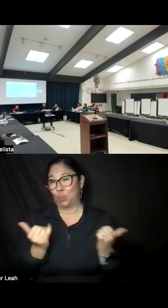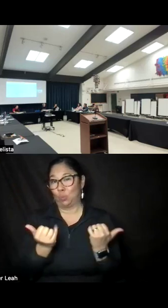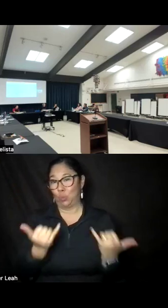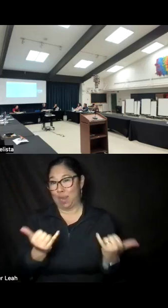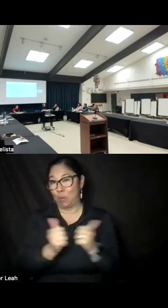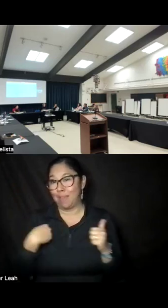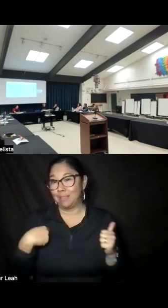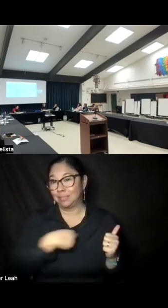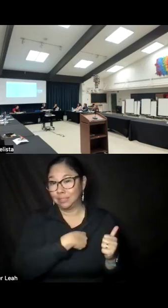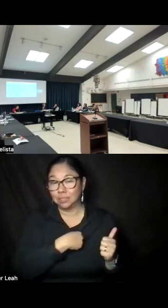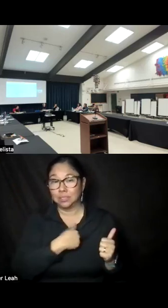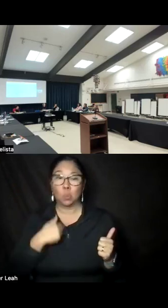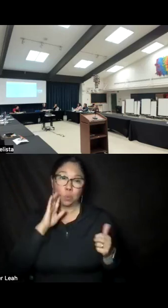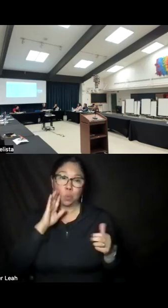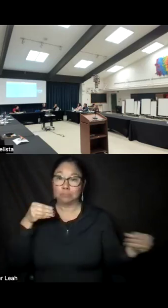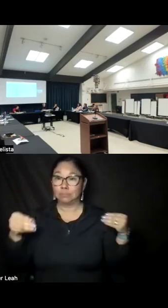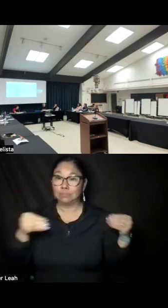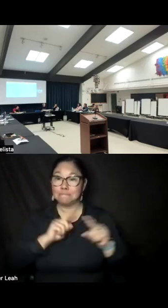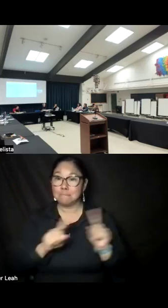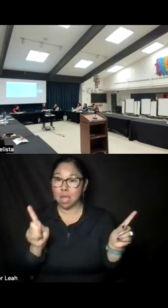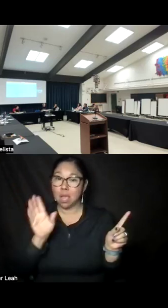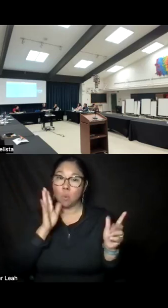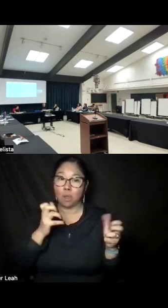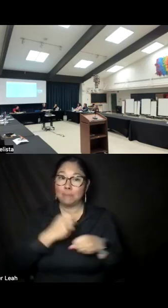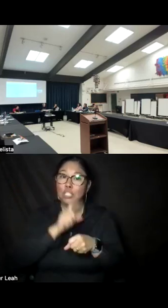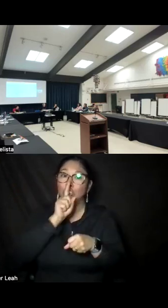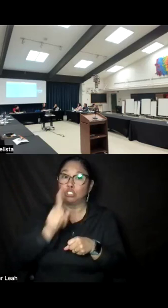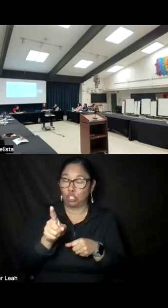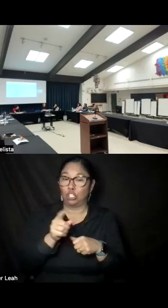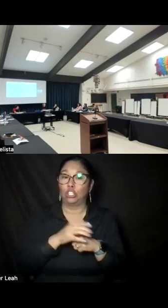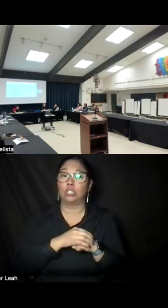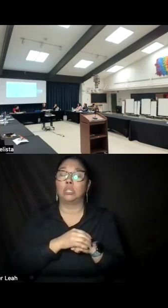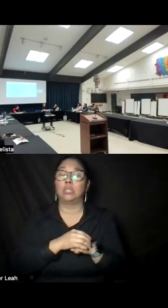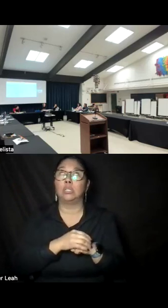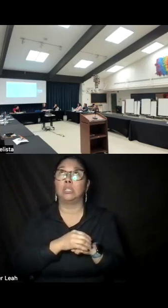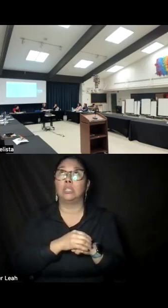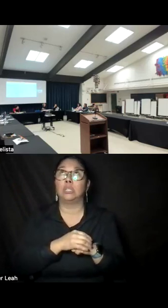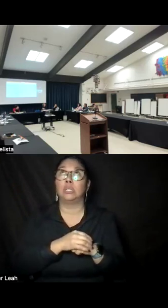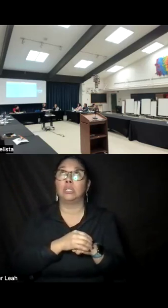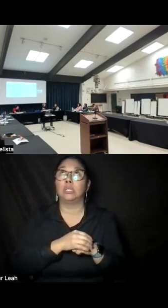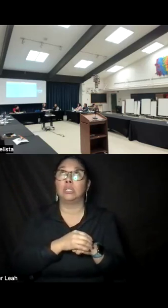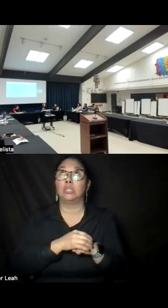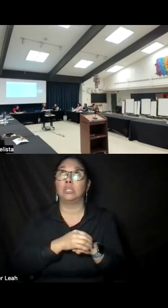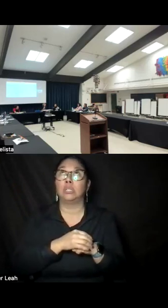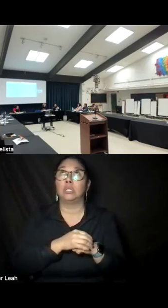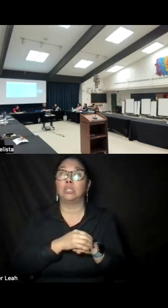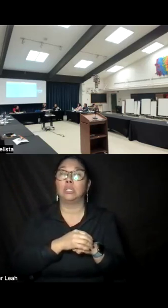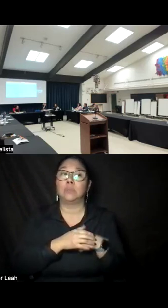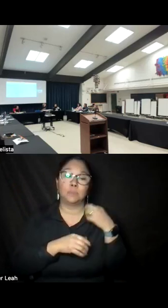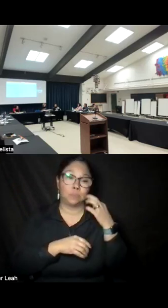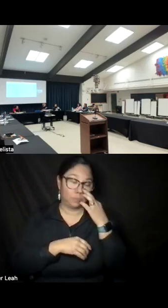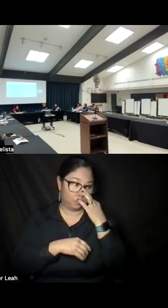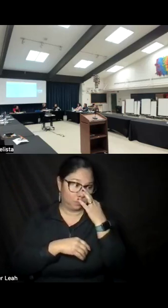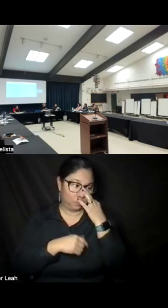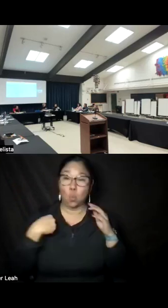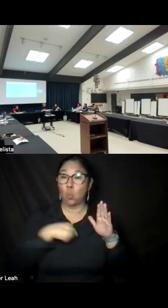we're going to remain flexible, but we also want to make sure that when that we just